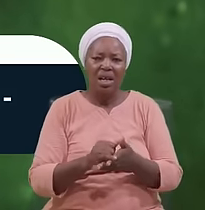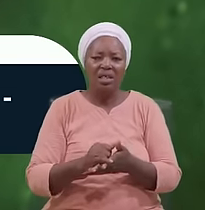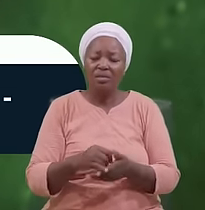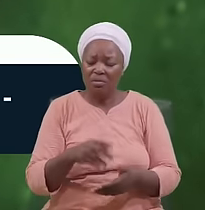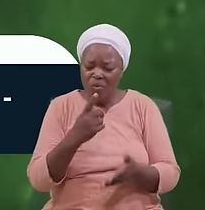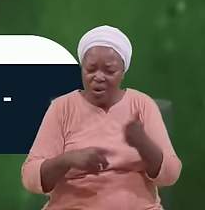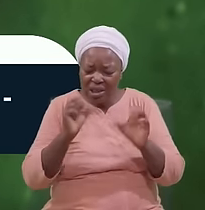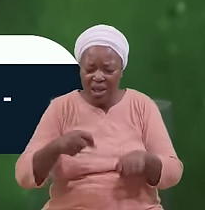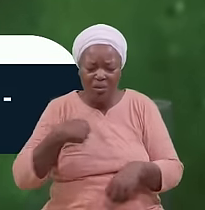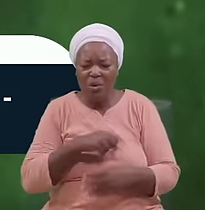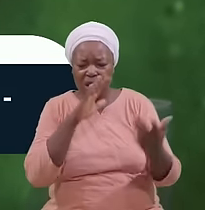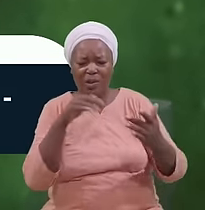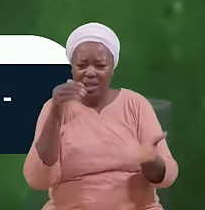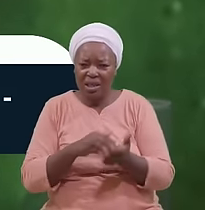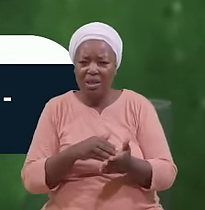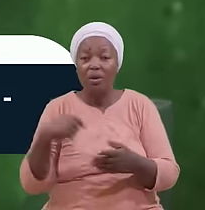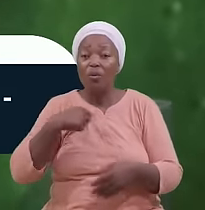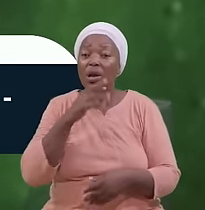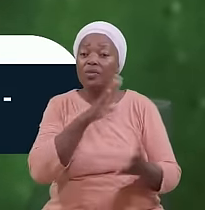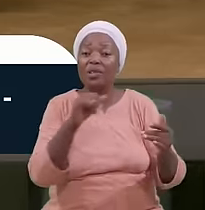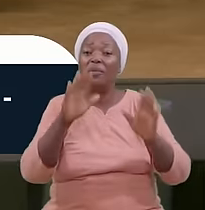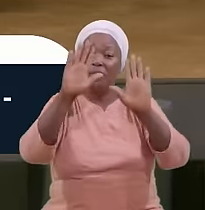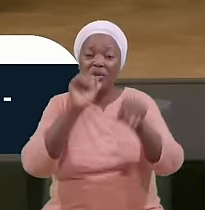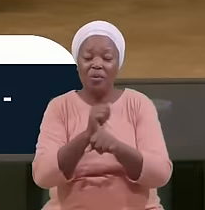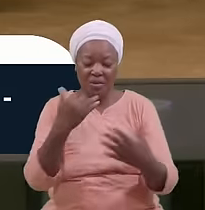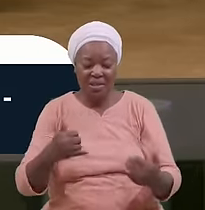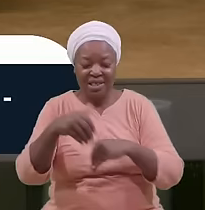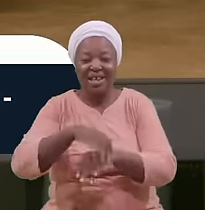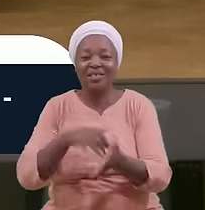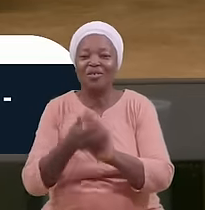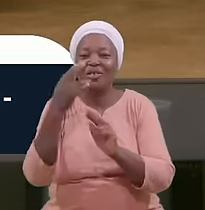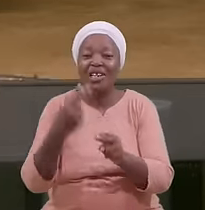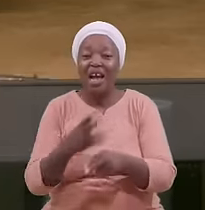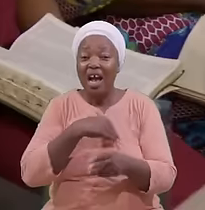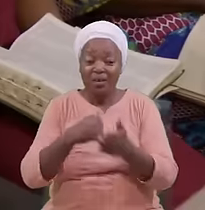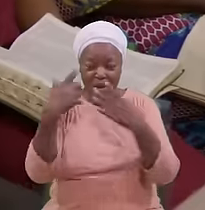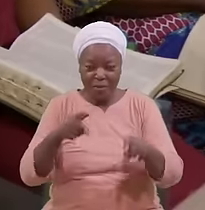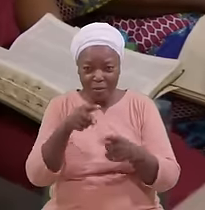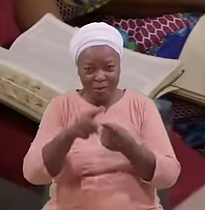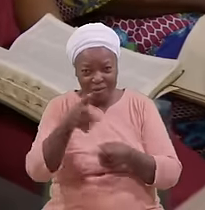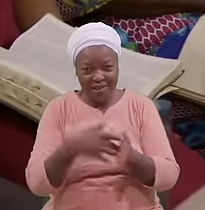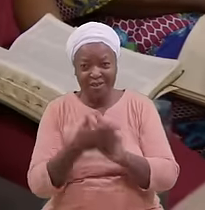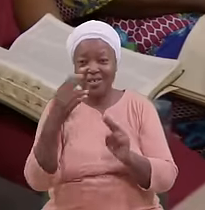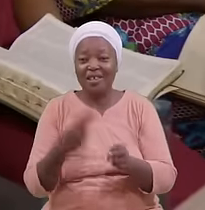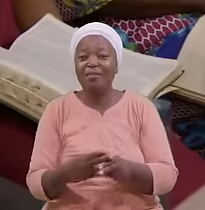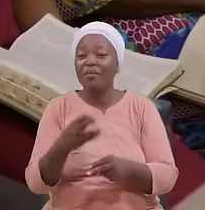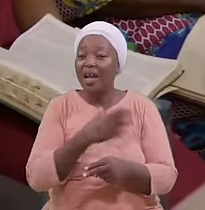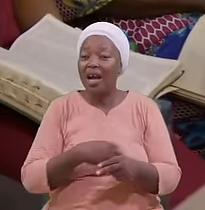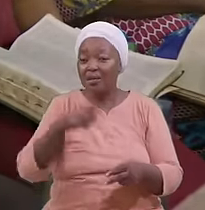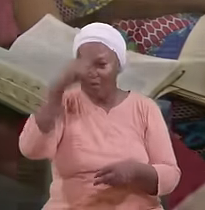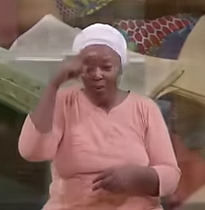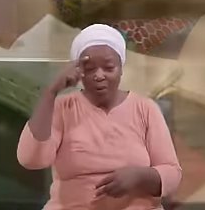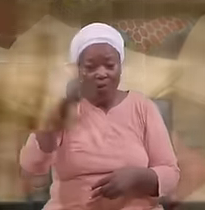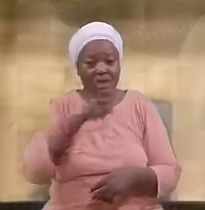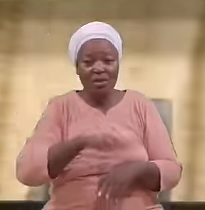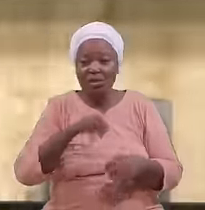expect? We're expecting miracle tonight. And it will happen to you. And because he didn't know,